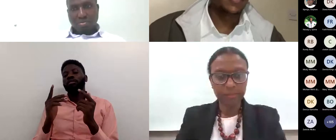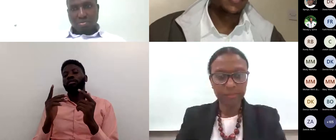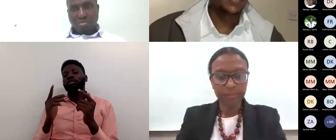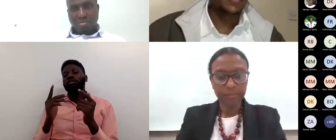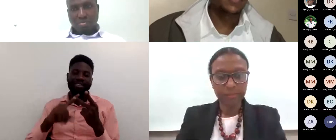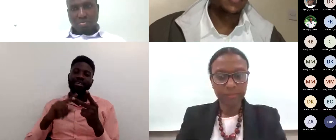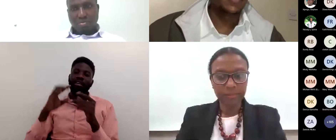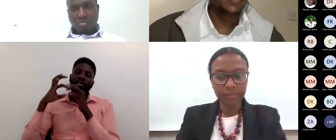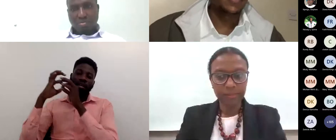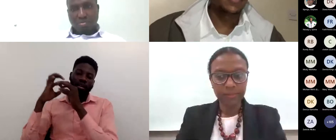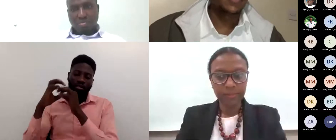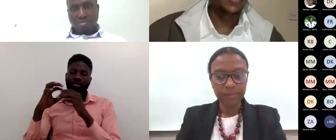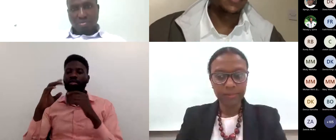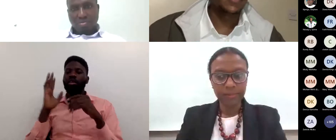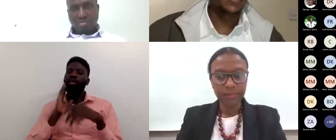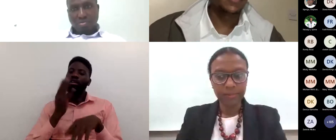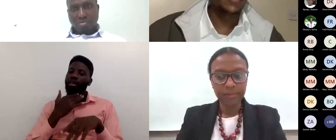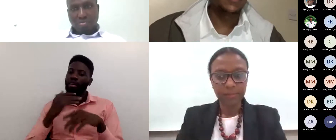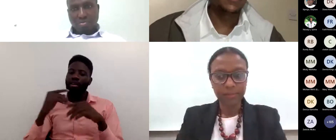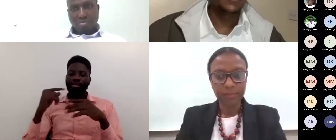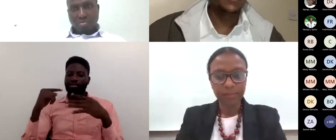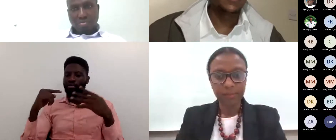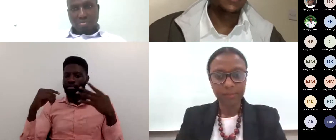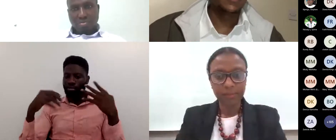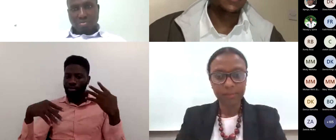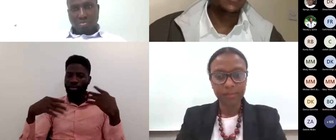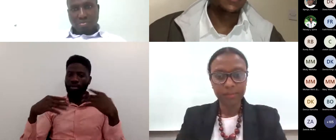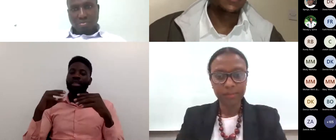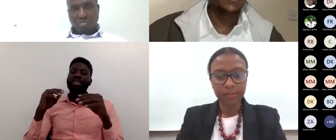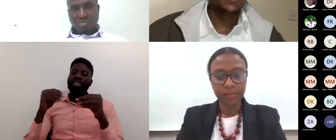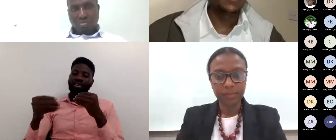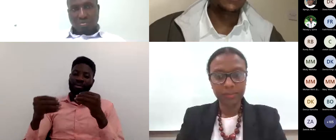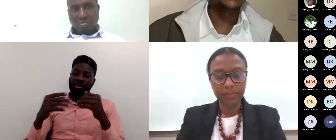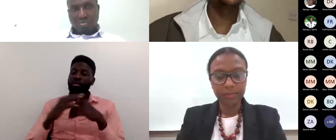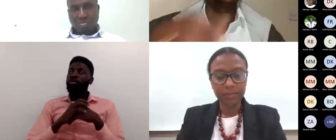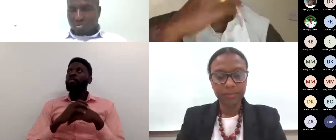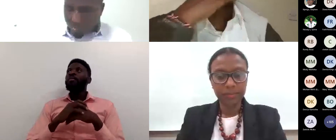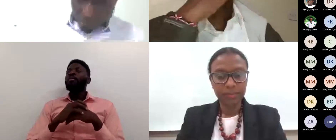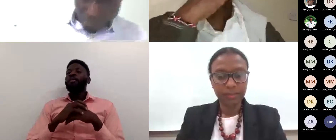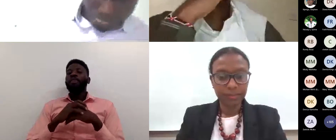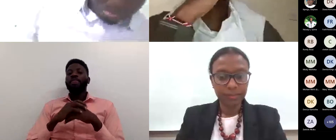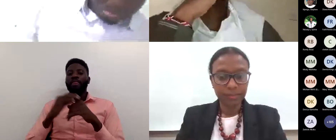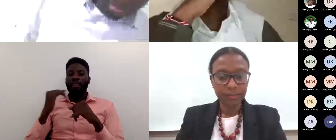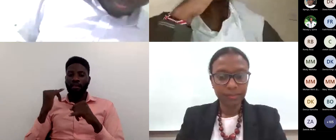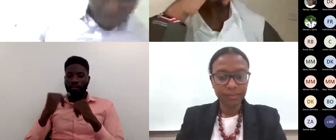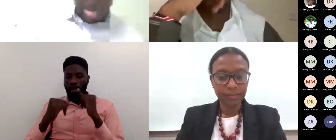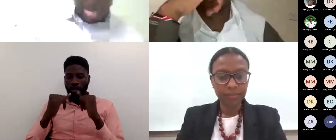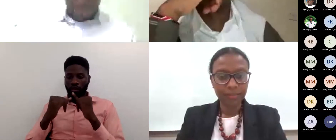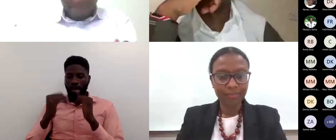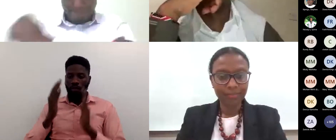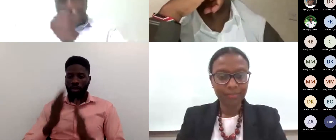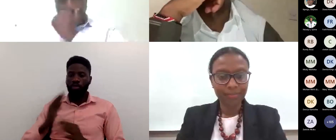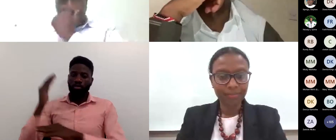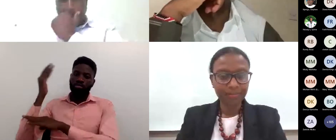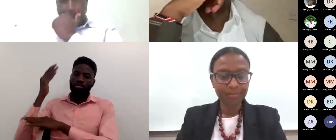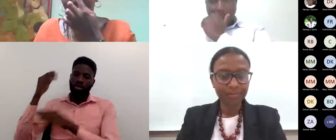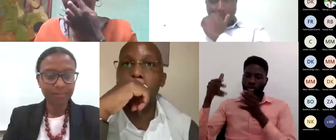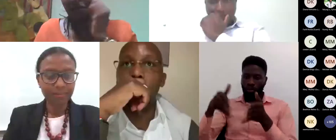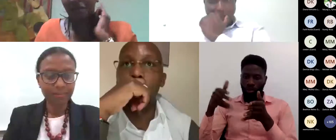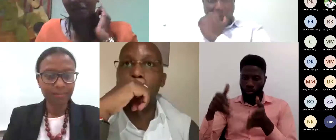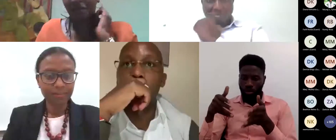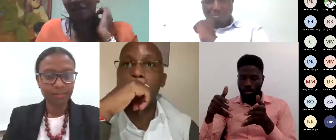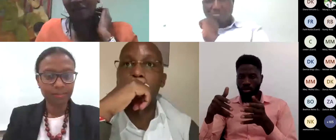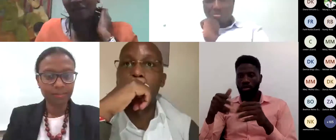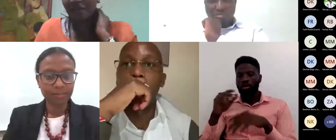culture, race, and everything else. So our final panelist for today is Ms.